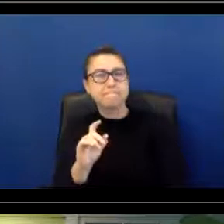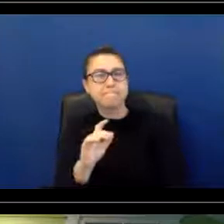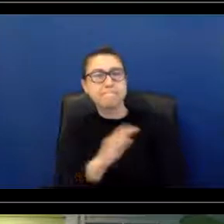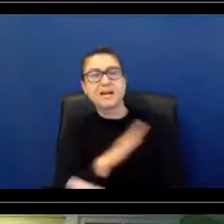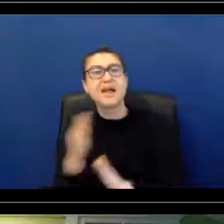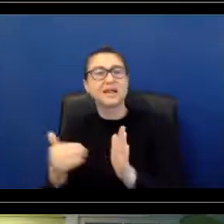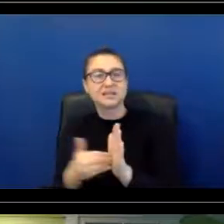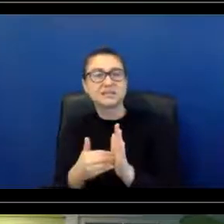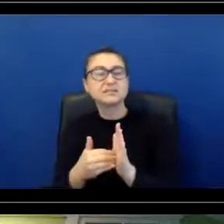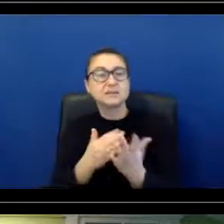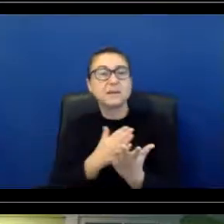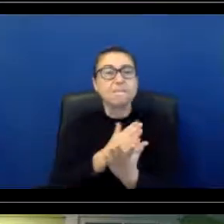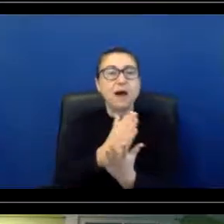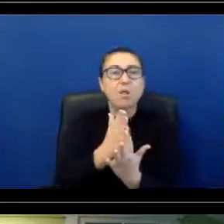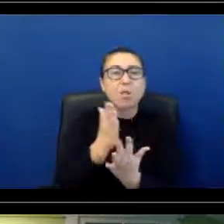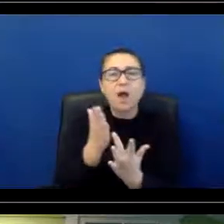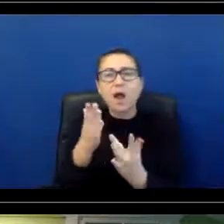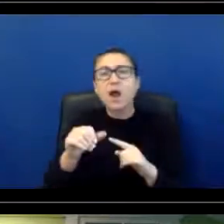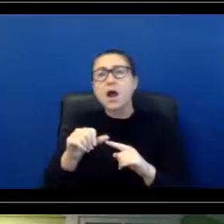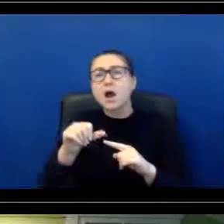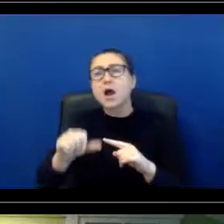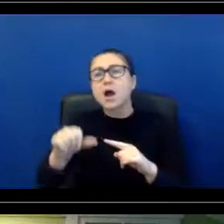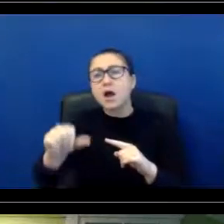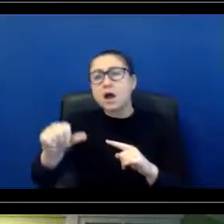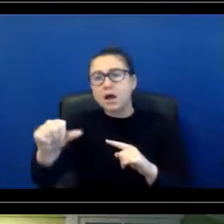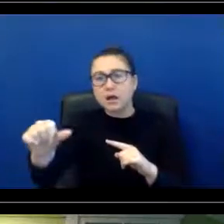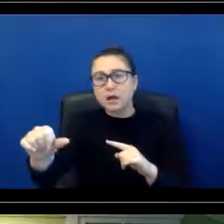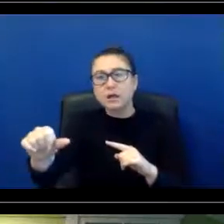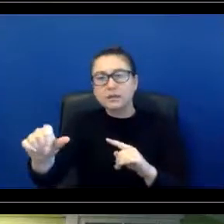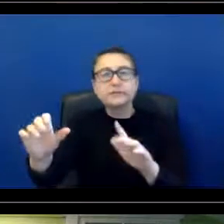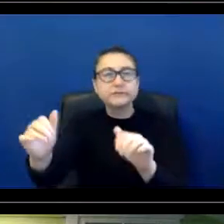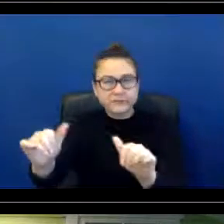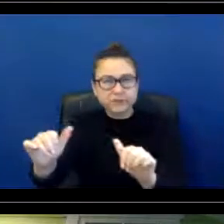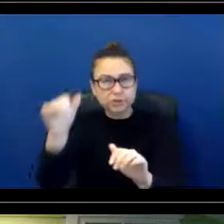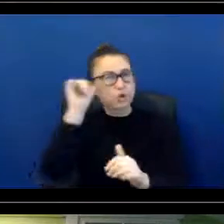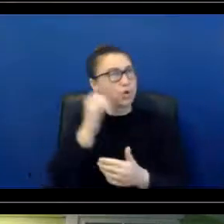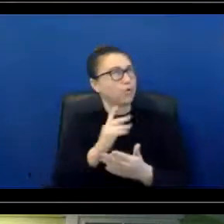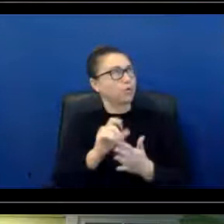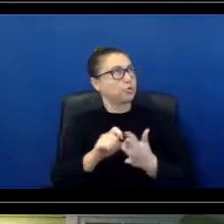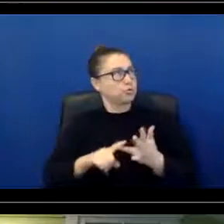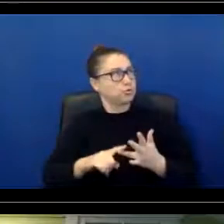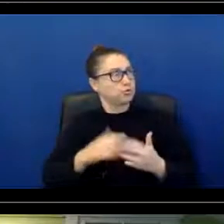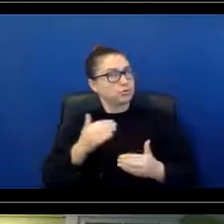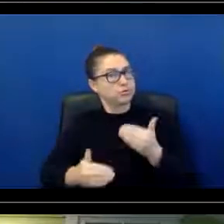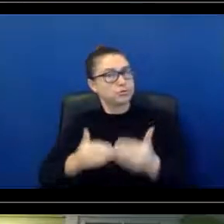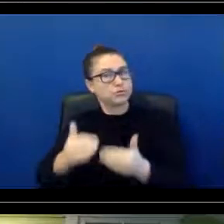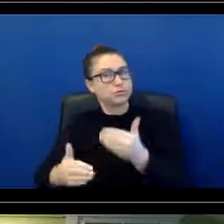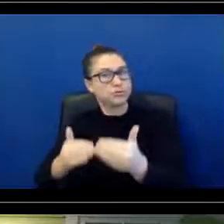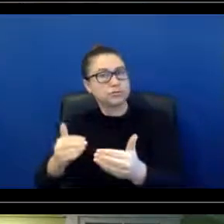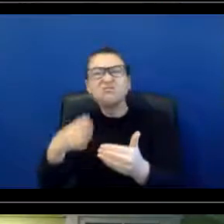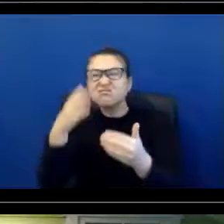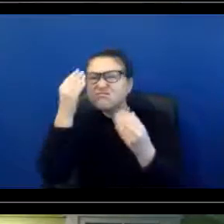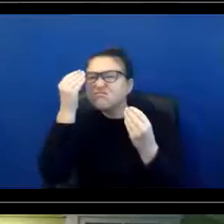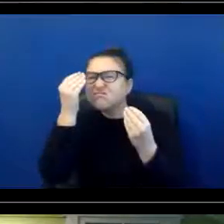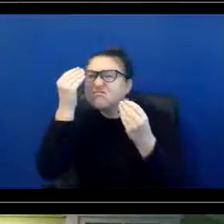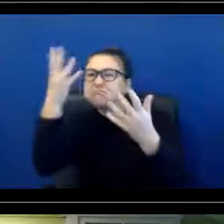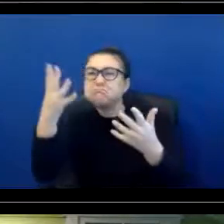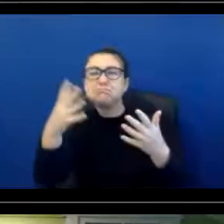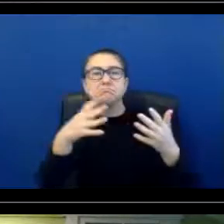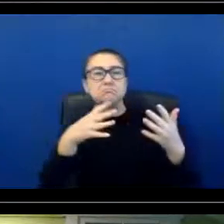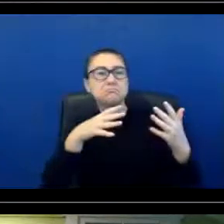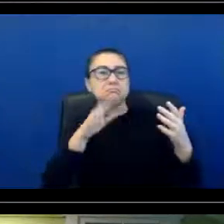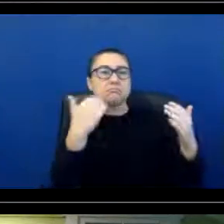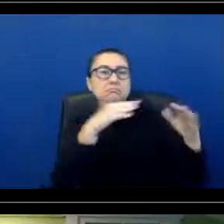guided pathway. So that just gives you an idea of how they work. There's Okay. questions